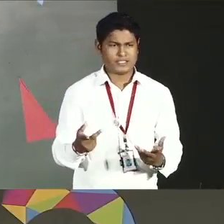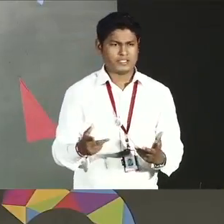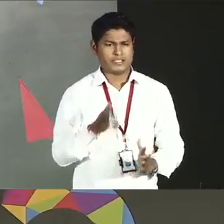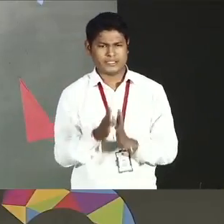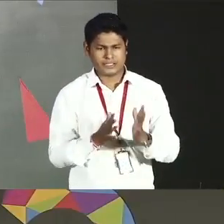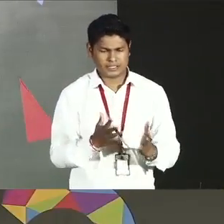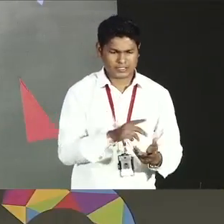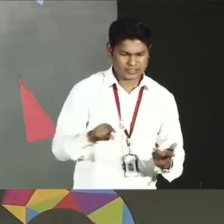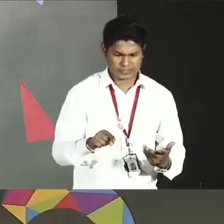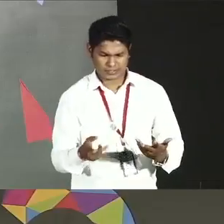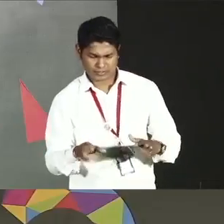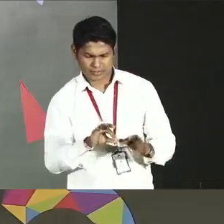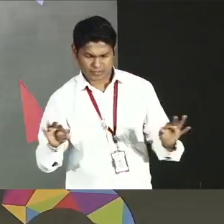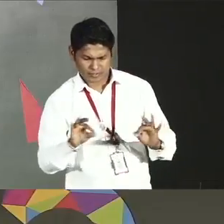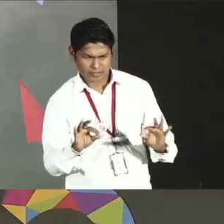to try to help them make sense of this.